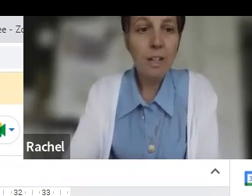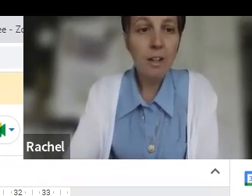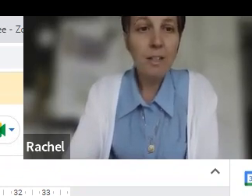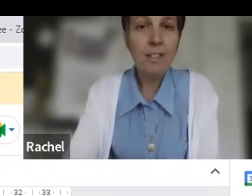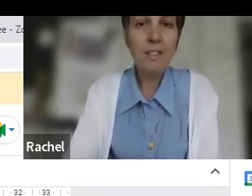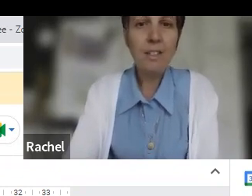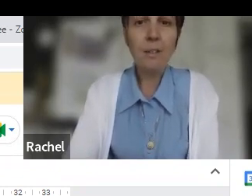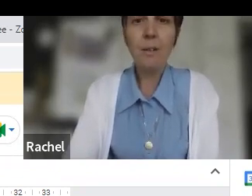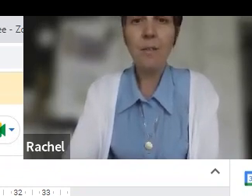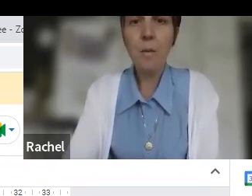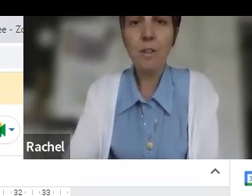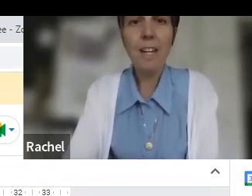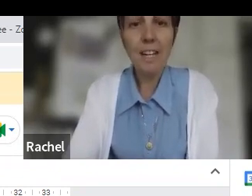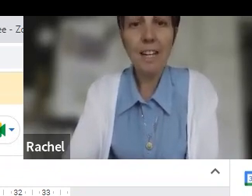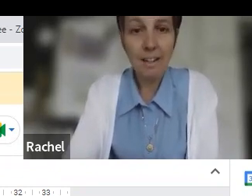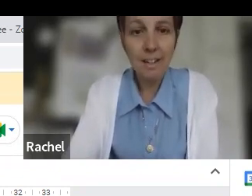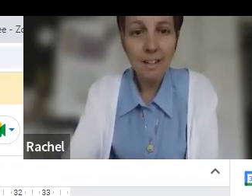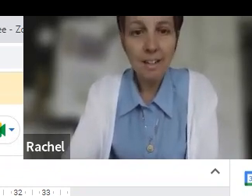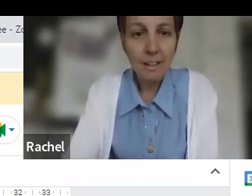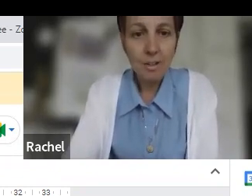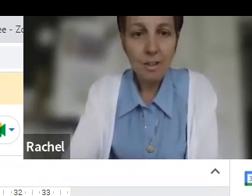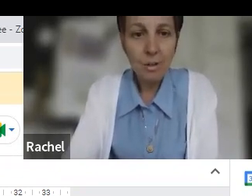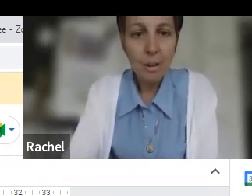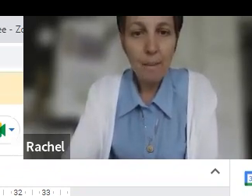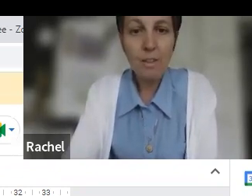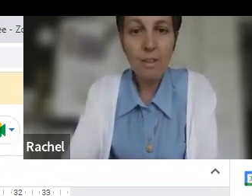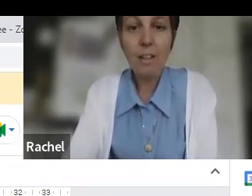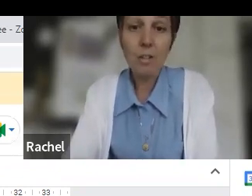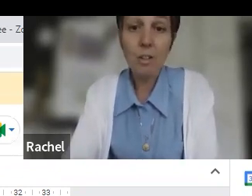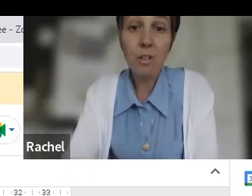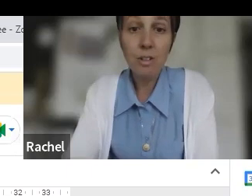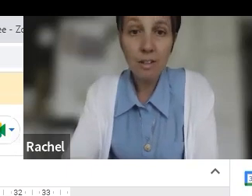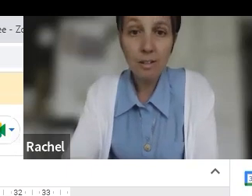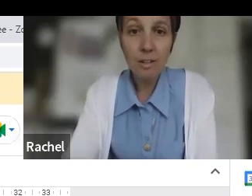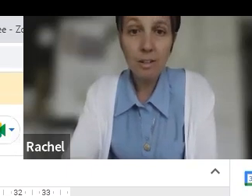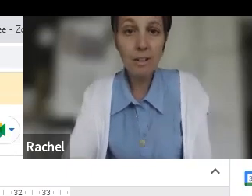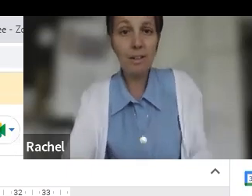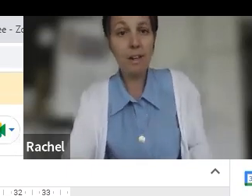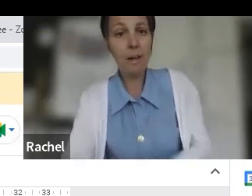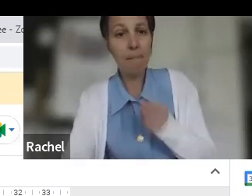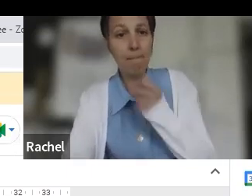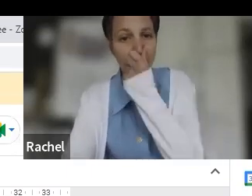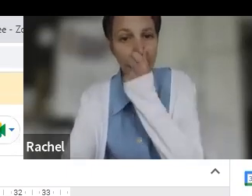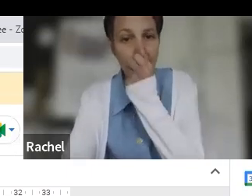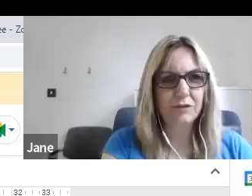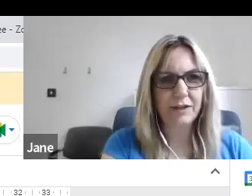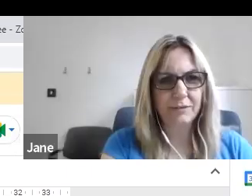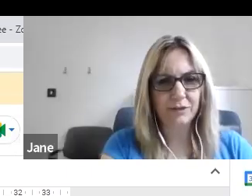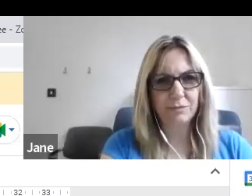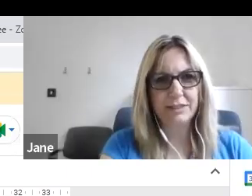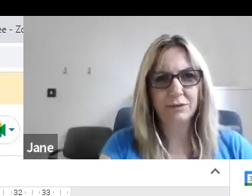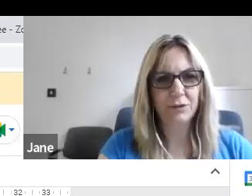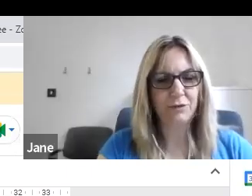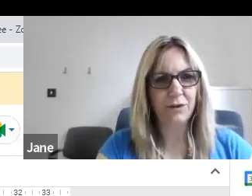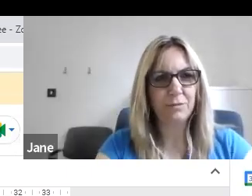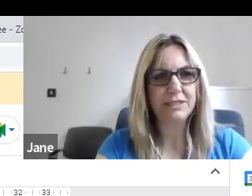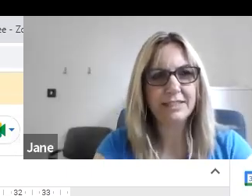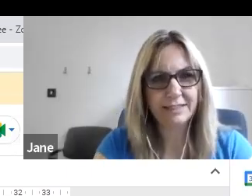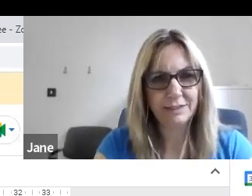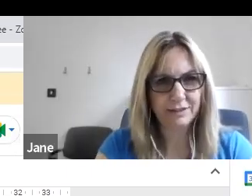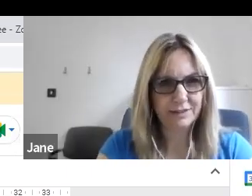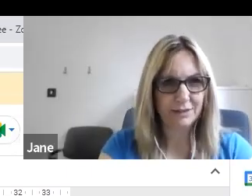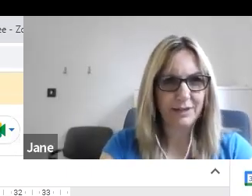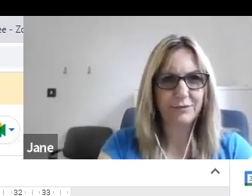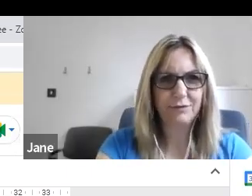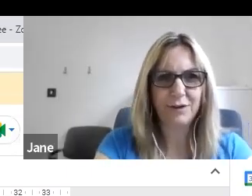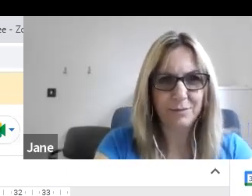as well. So what I'll do is I'll go into, if you move on to the next slide. Service. Oh, sorry, you've missed off our pharmacist